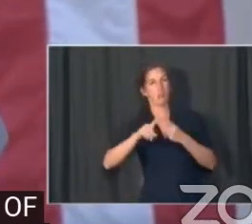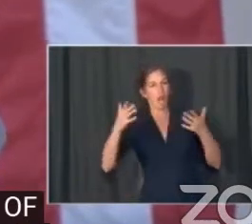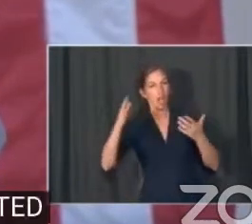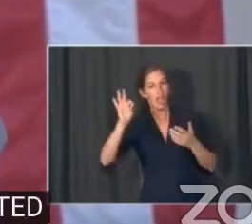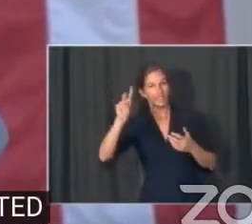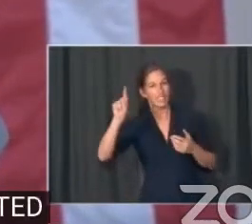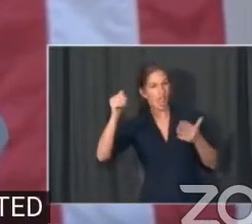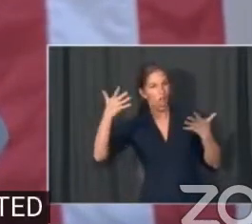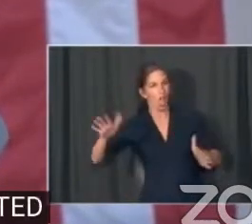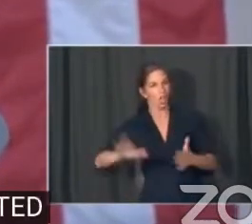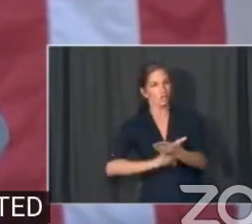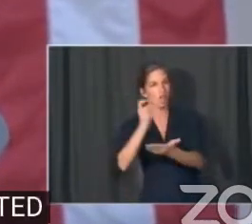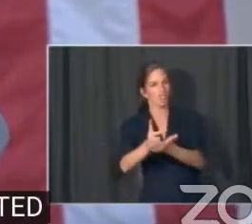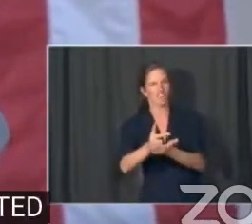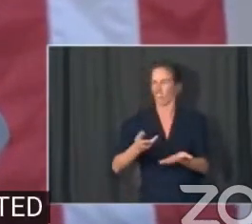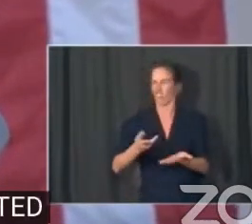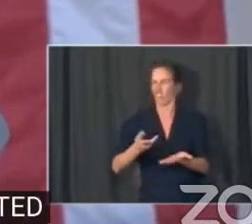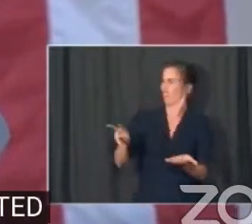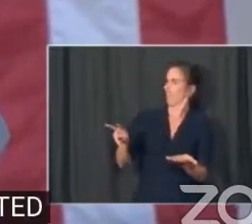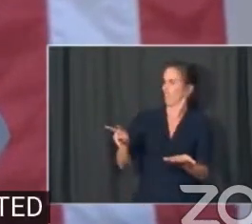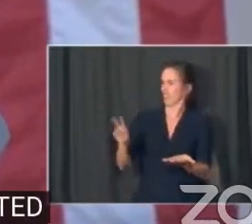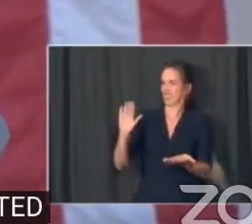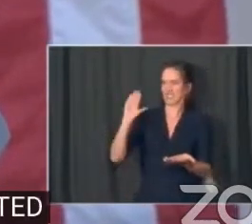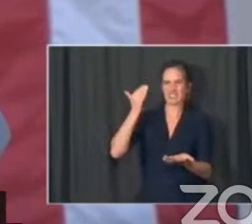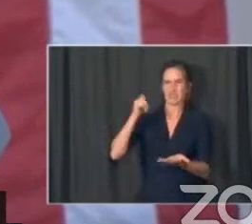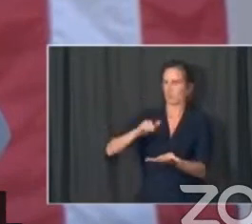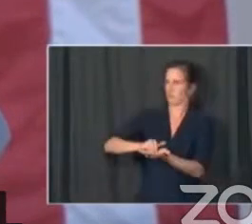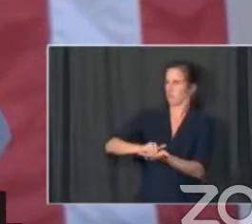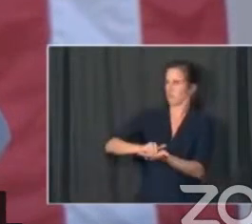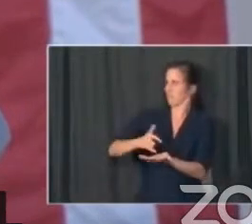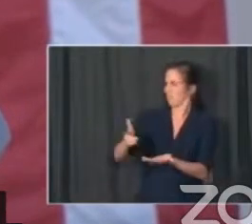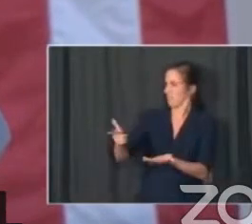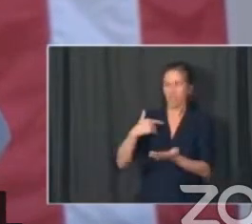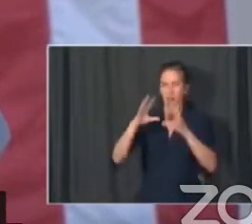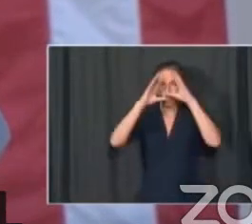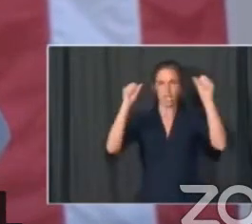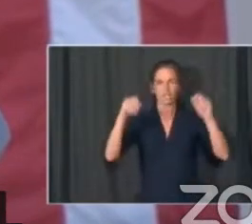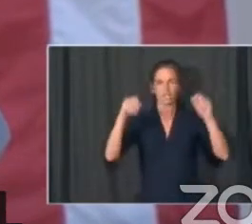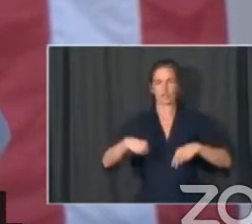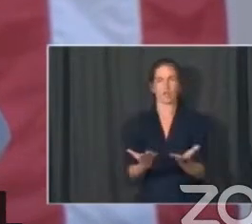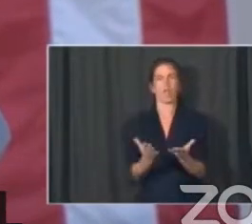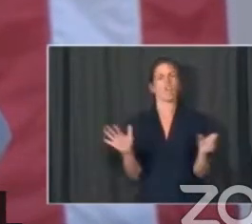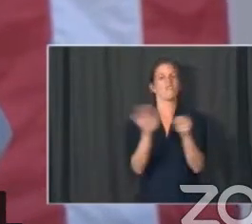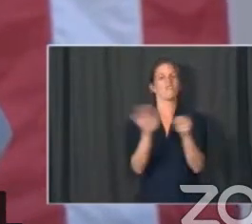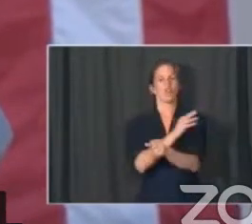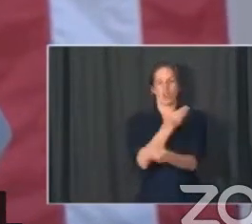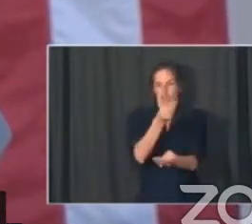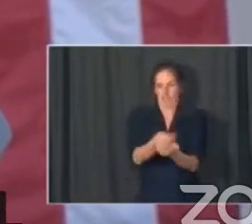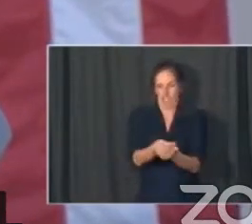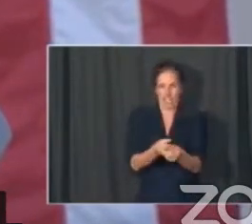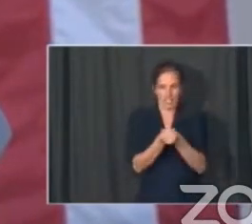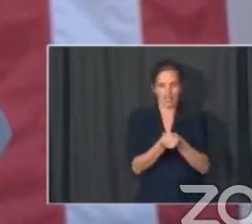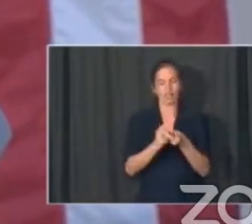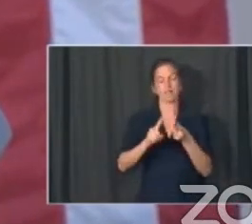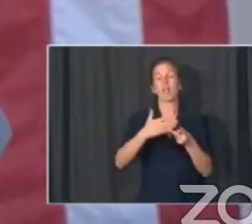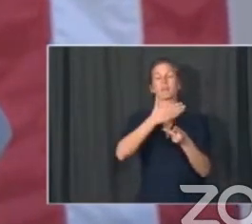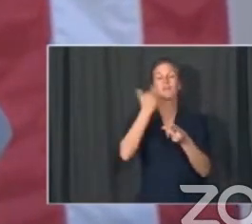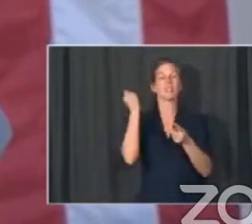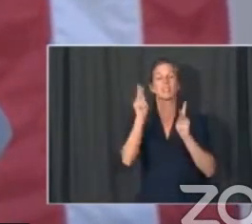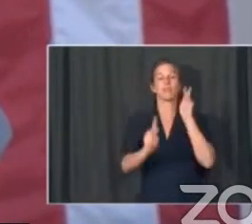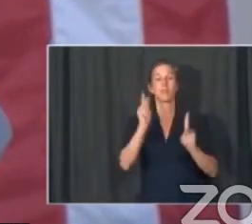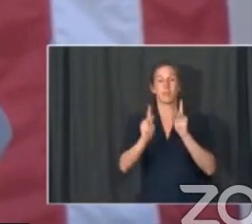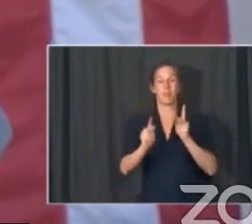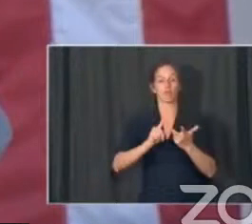que ha simply pasado con el gobernador de Nueva unconscionable. York Because the que ha President negado has la delivered vacuna, the es full funding vergonzoso, we need, the dilatando best el people on the proceso planet, de and real autorización de la independence for this